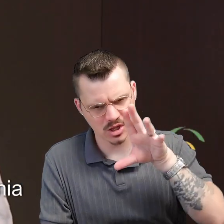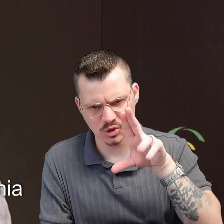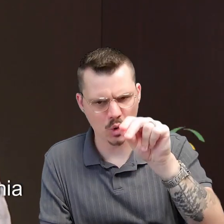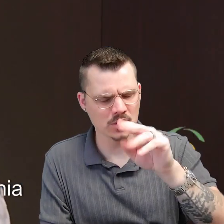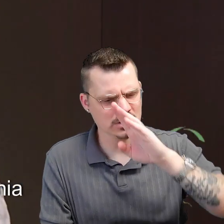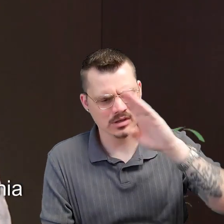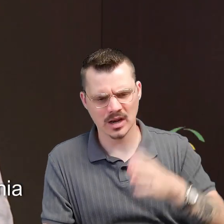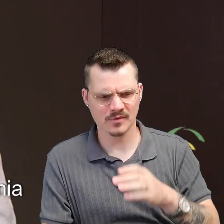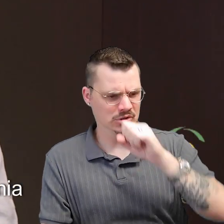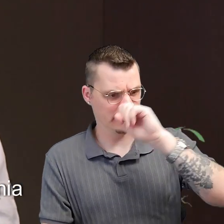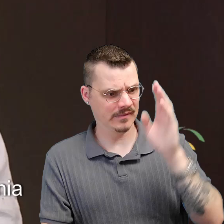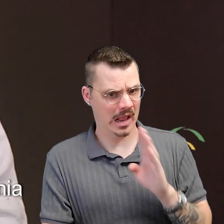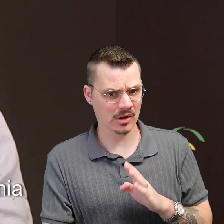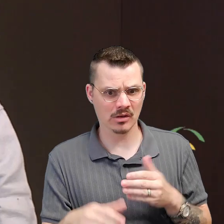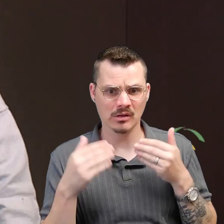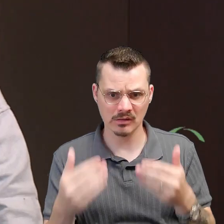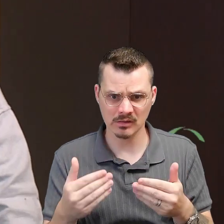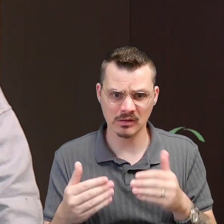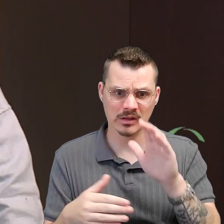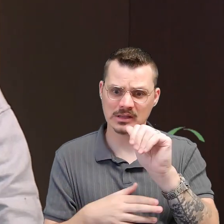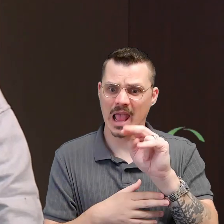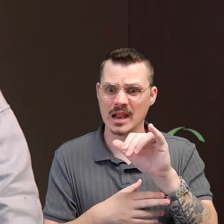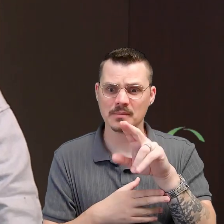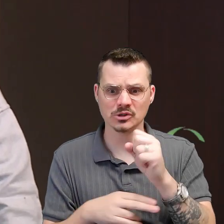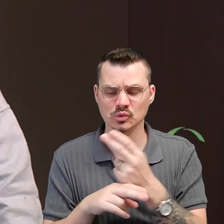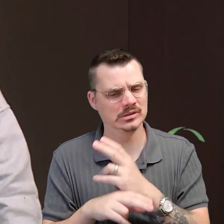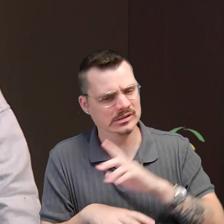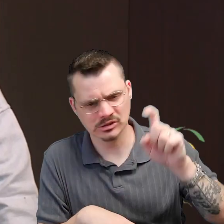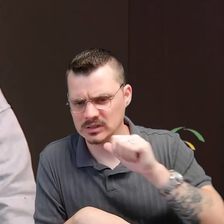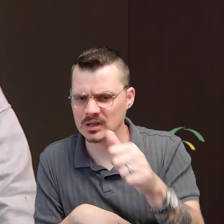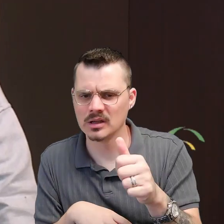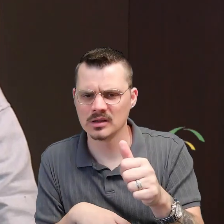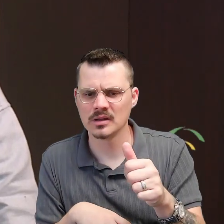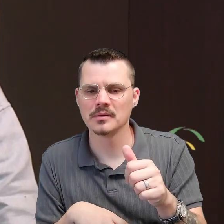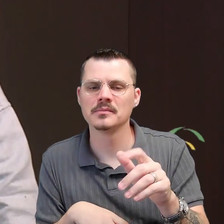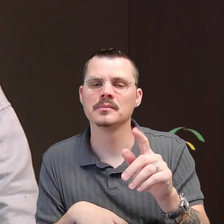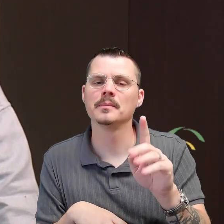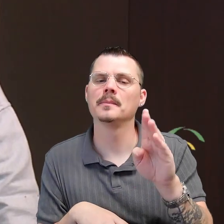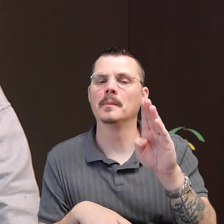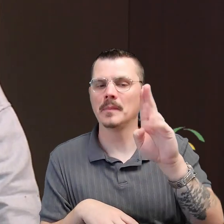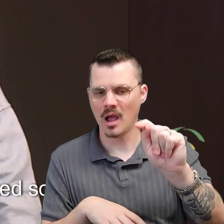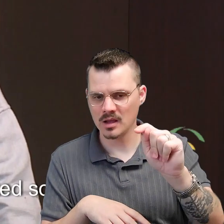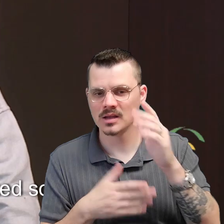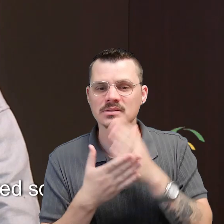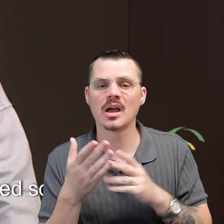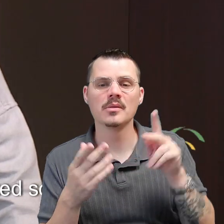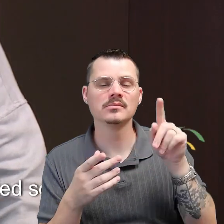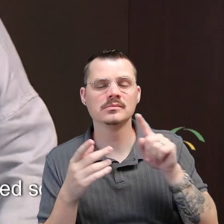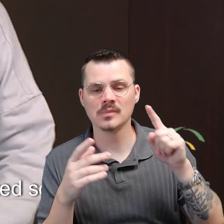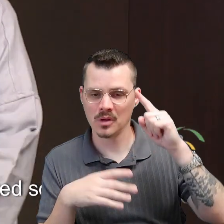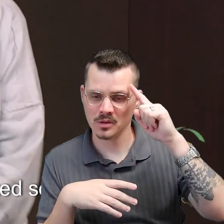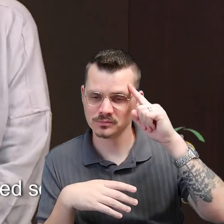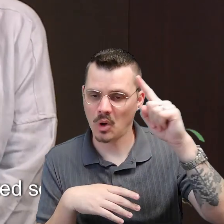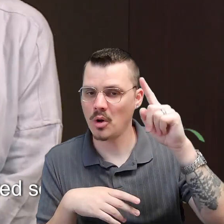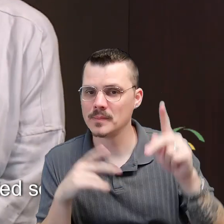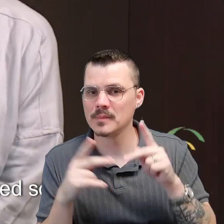ever, ever should people with schizophrenia be fooling around with cannabis. But some very,